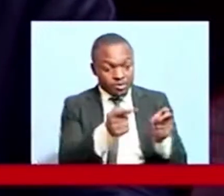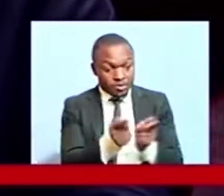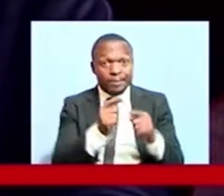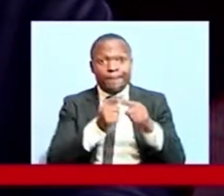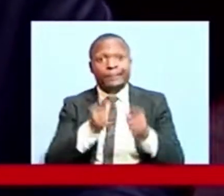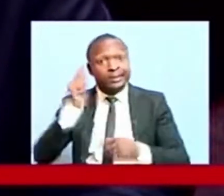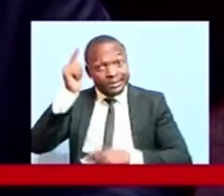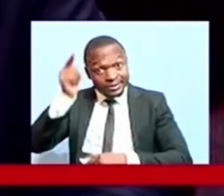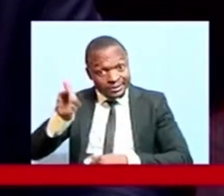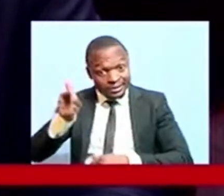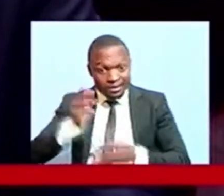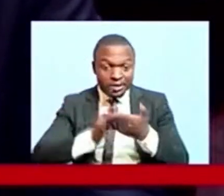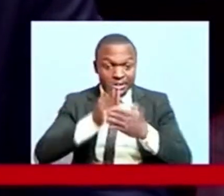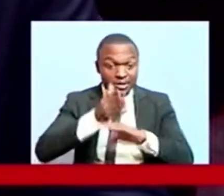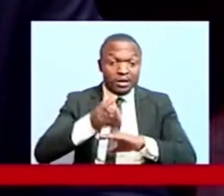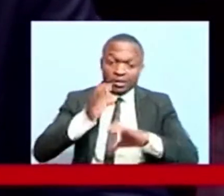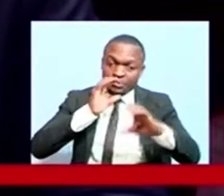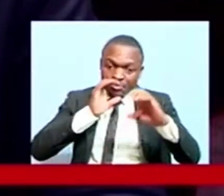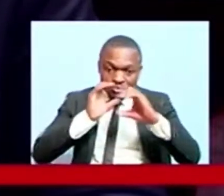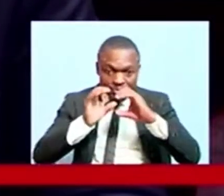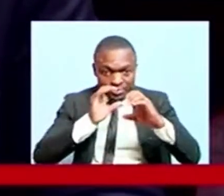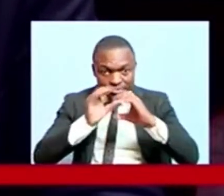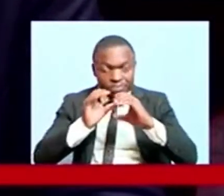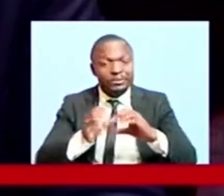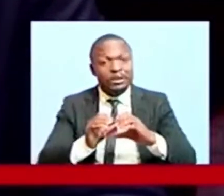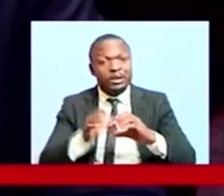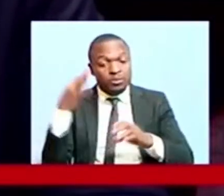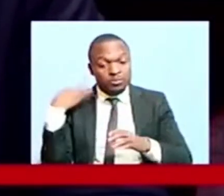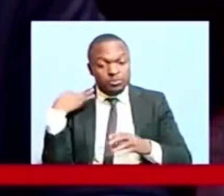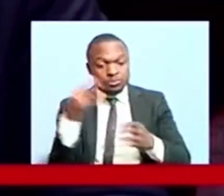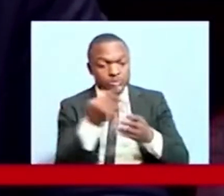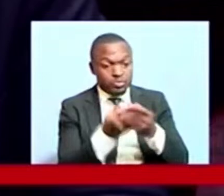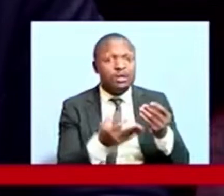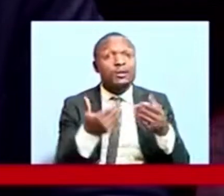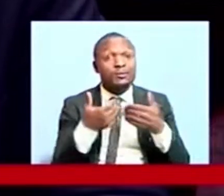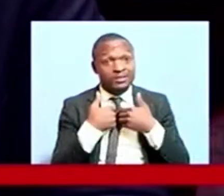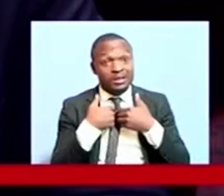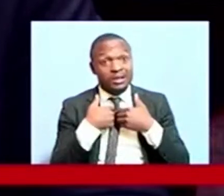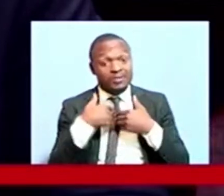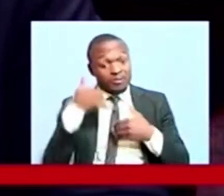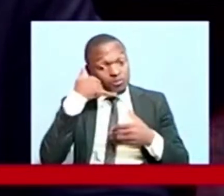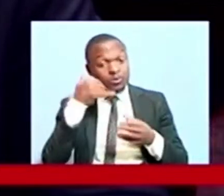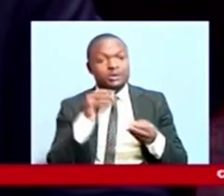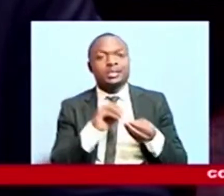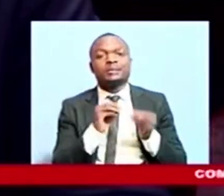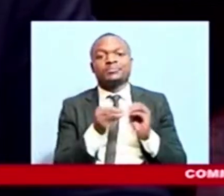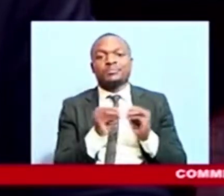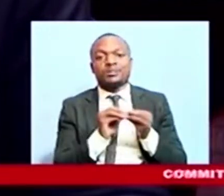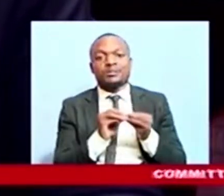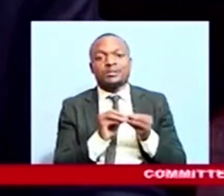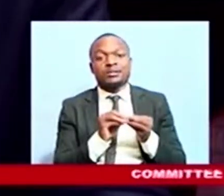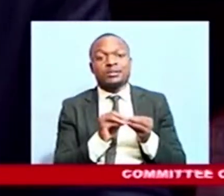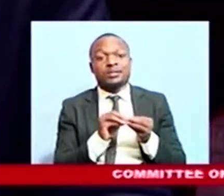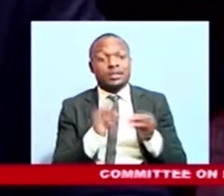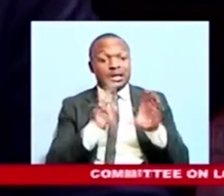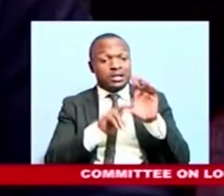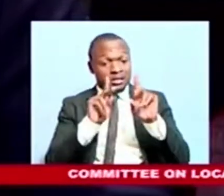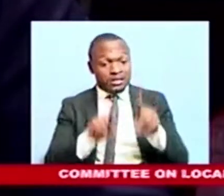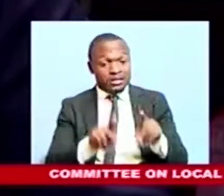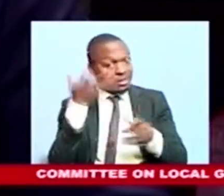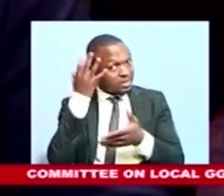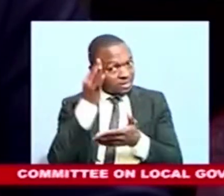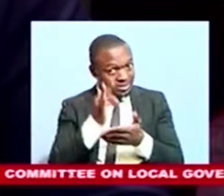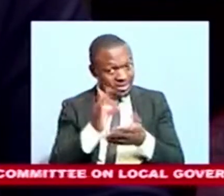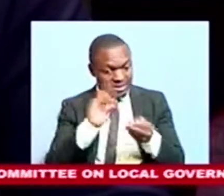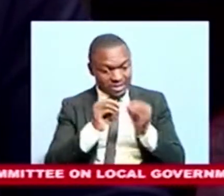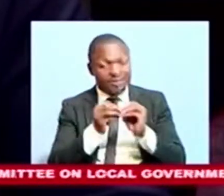on, after communication, because on the application form we have the contact numbers, about two, the chairperson and the secretary.